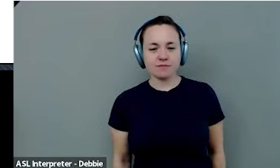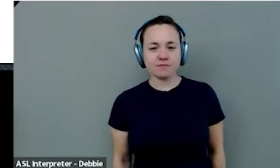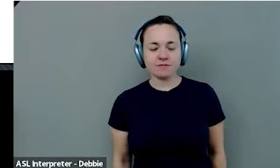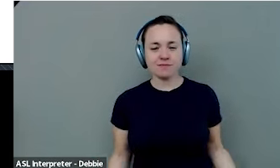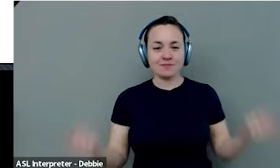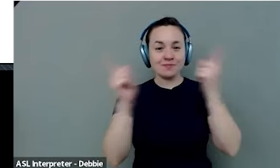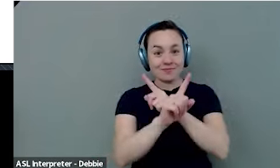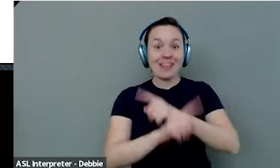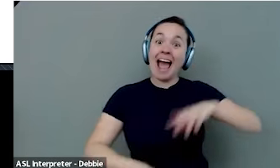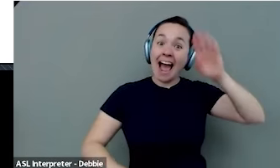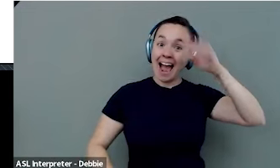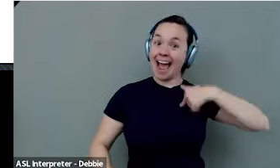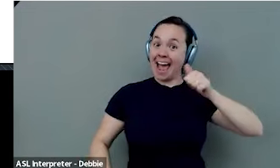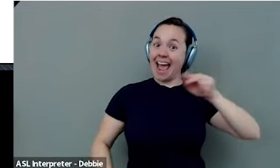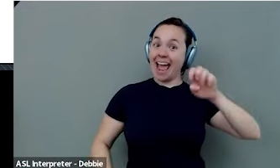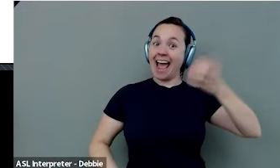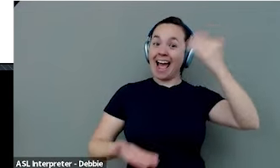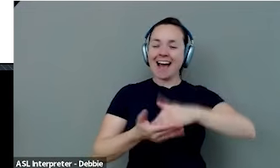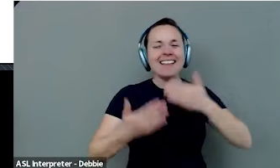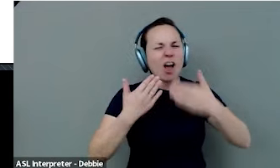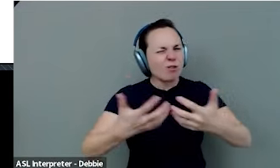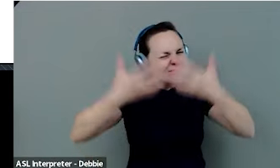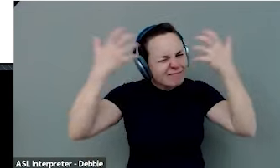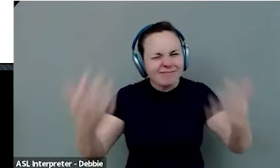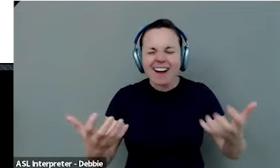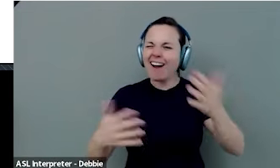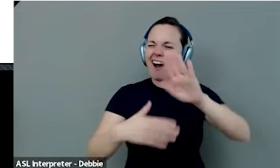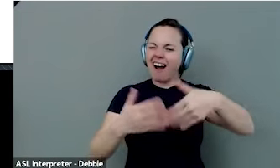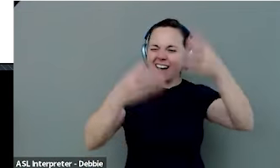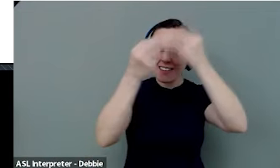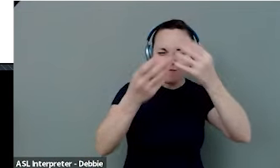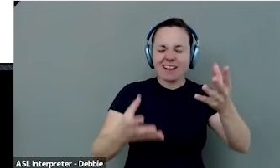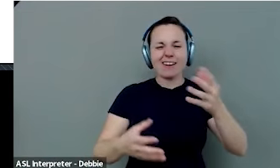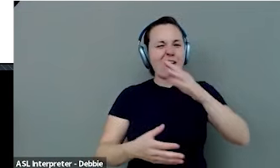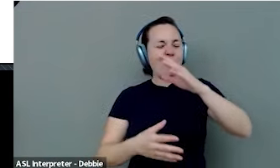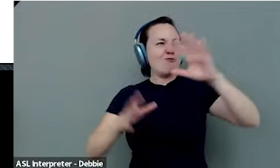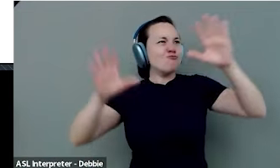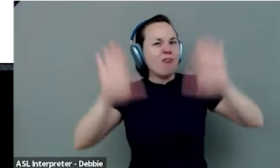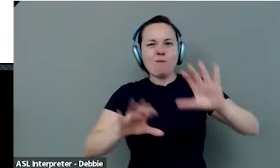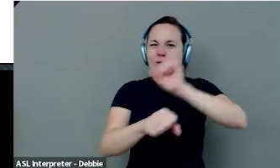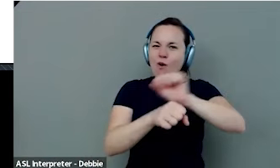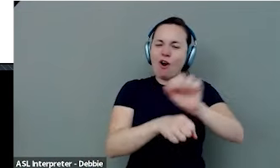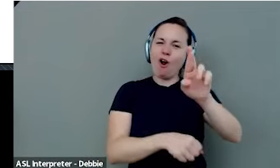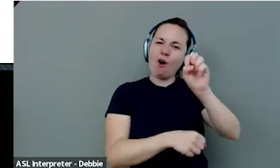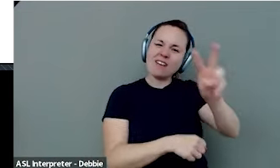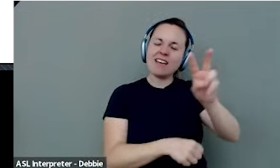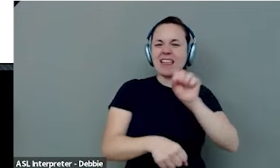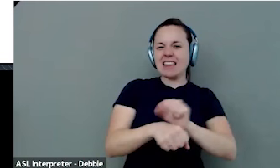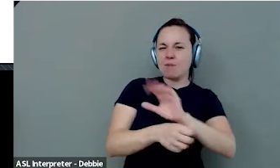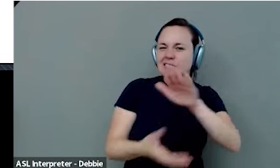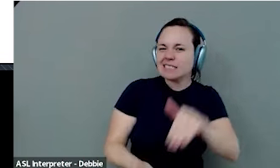Hello, everyone. This is Anne again. Thanks so much for all of the information and the incredible work, ROV, the Labor